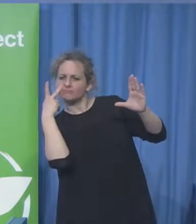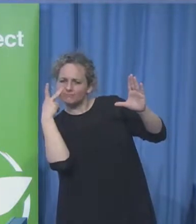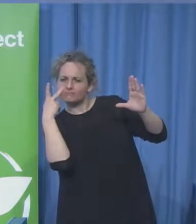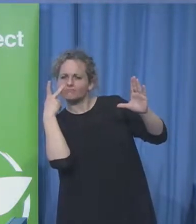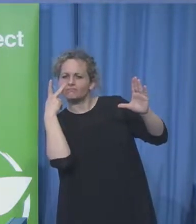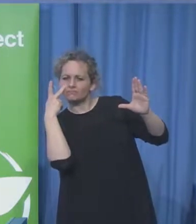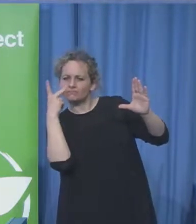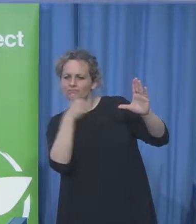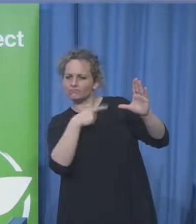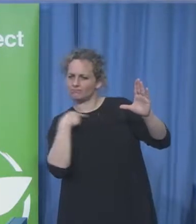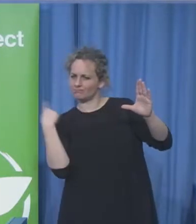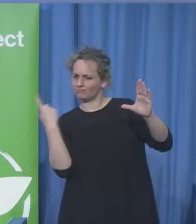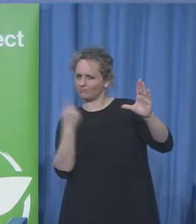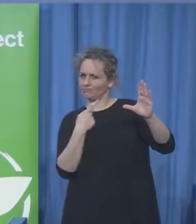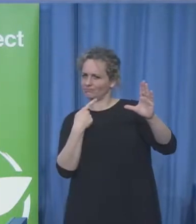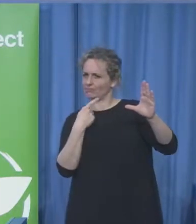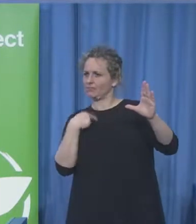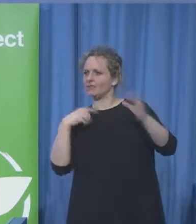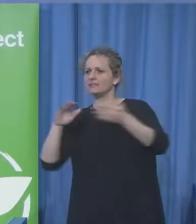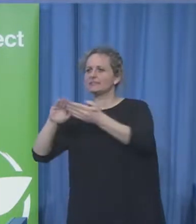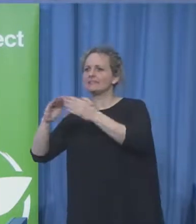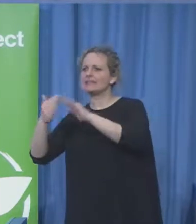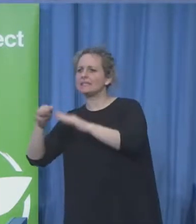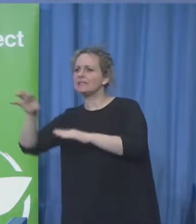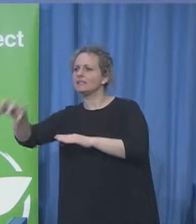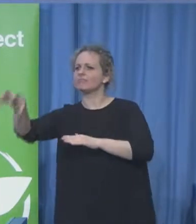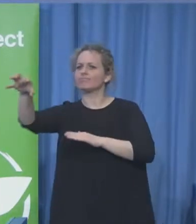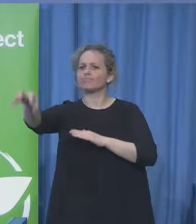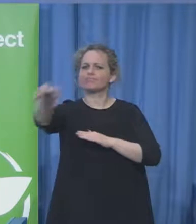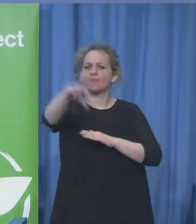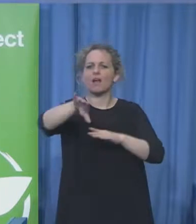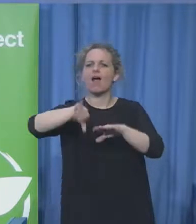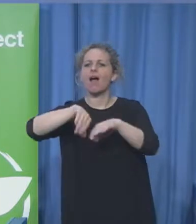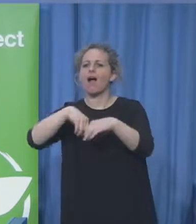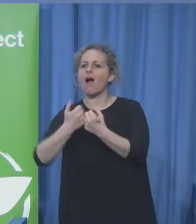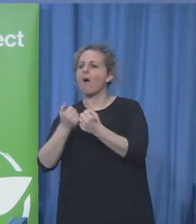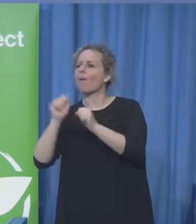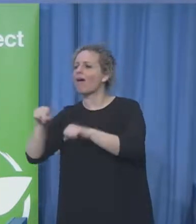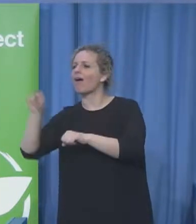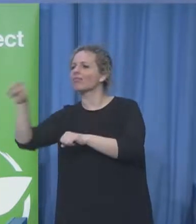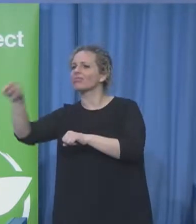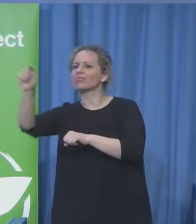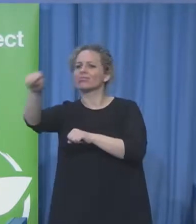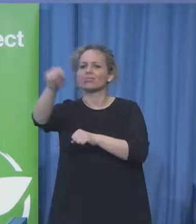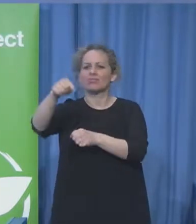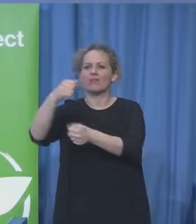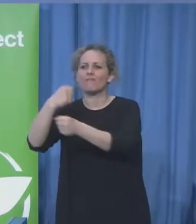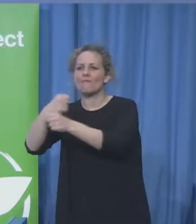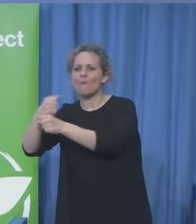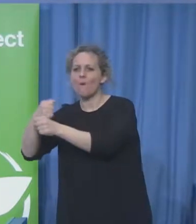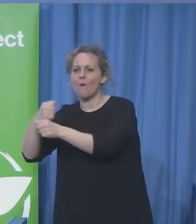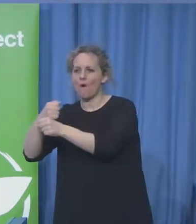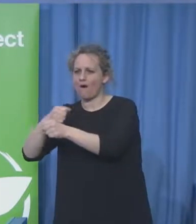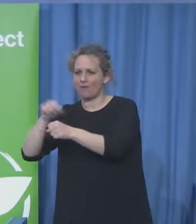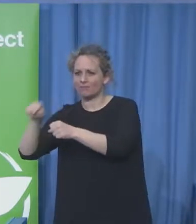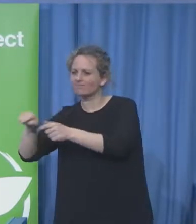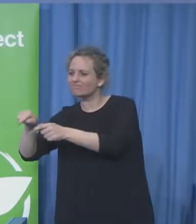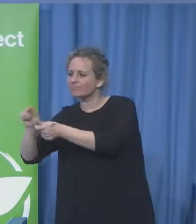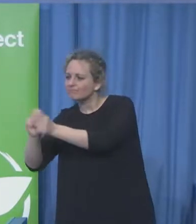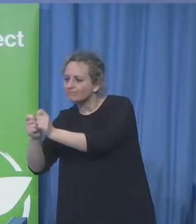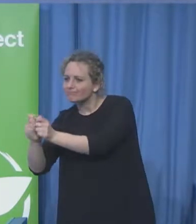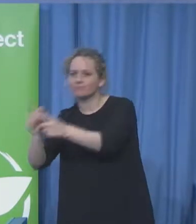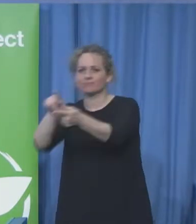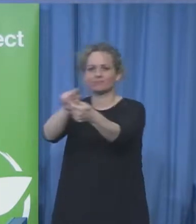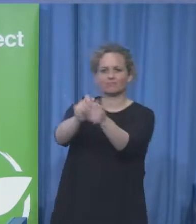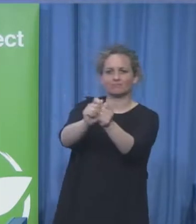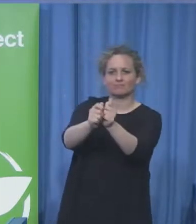work and to think about the local implementation of the CRPD and how the CRPD